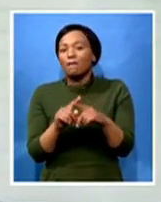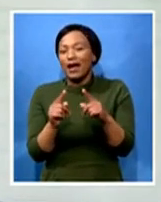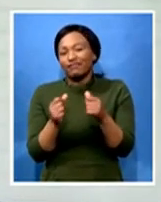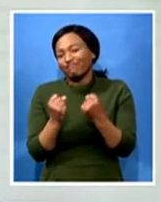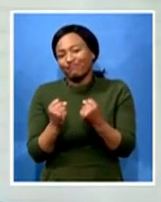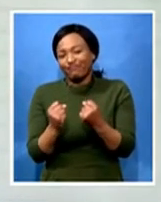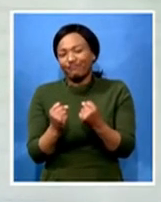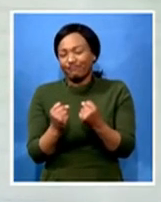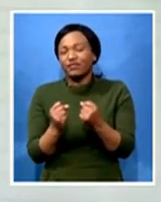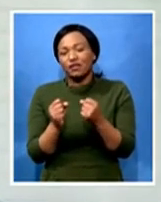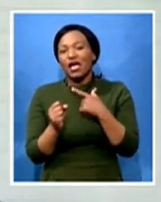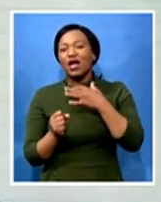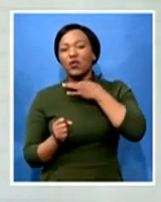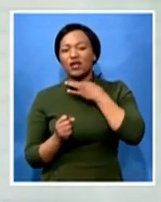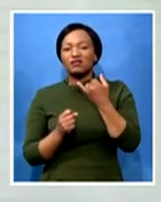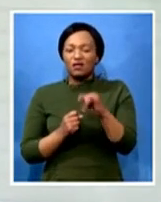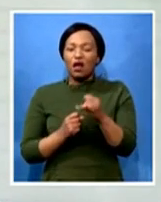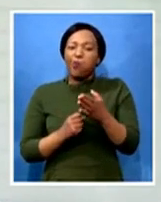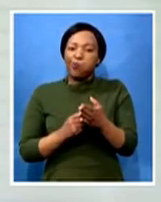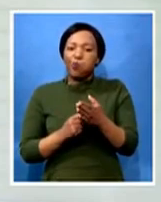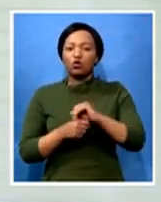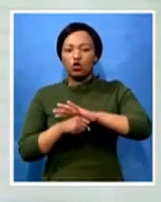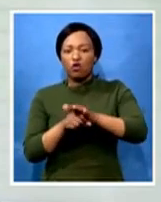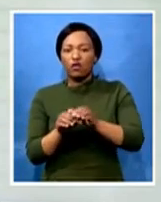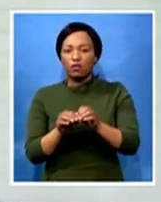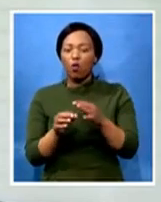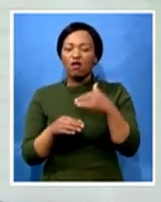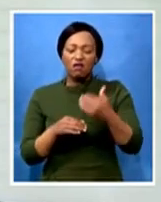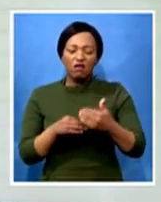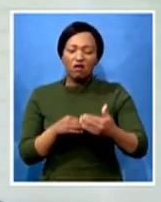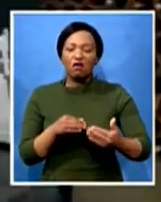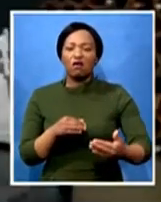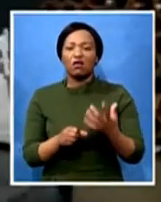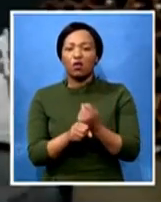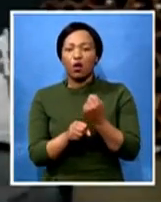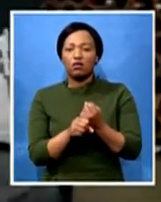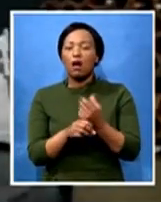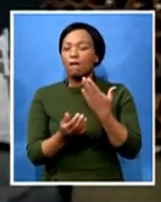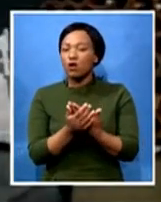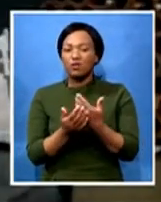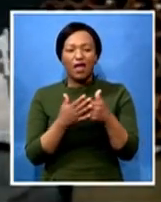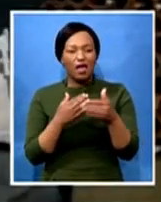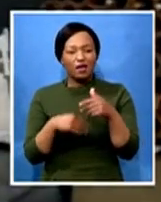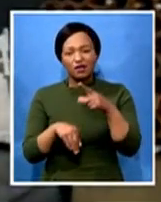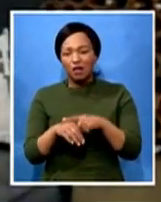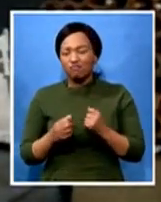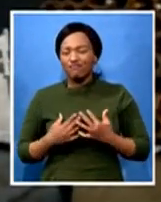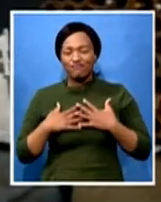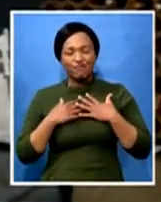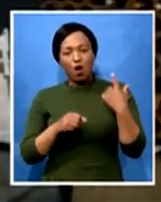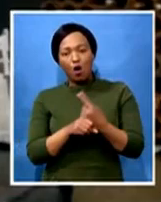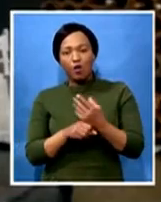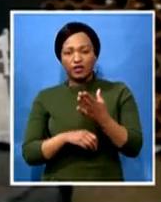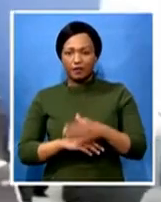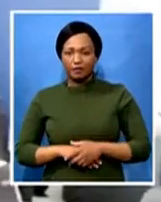virus is constant. The risk of contracting the virus is always there. With support from his family,